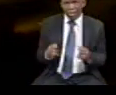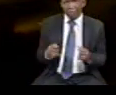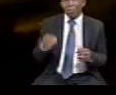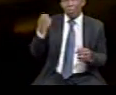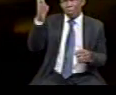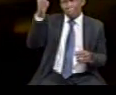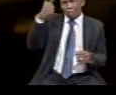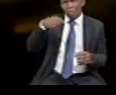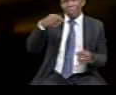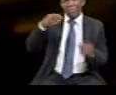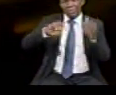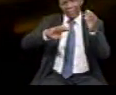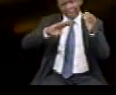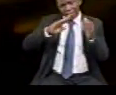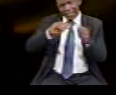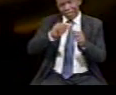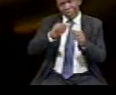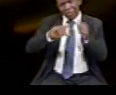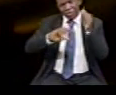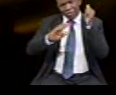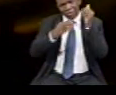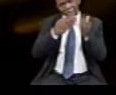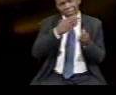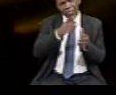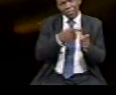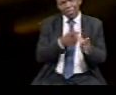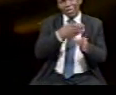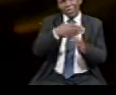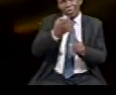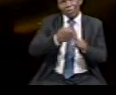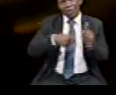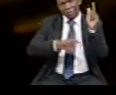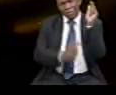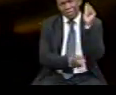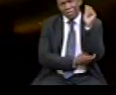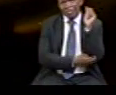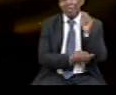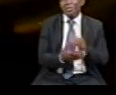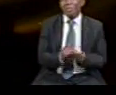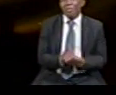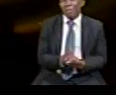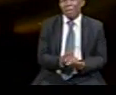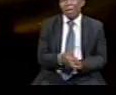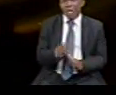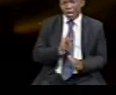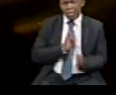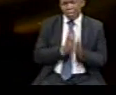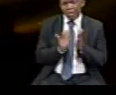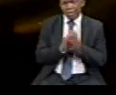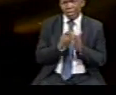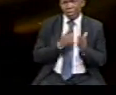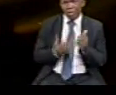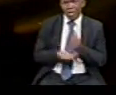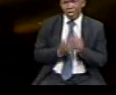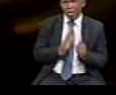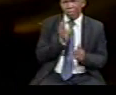to resist temptation. So every one of us, the Lord will help us to stand by His word in Jesus'